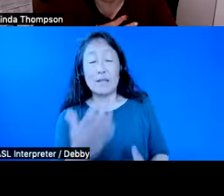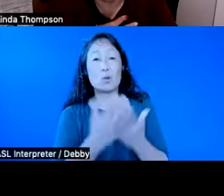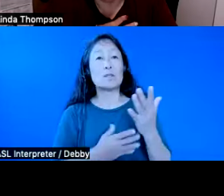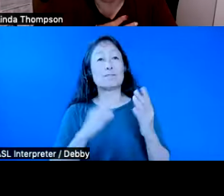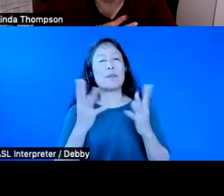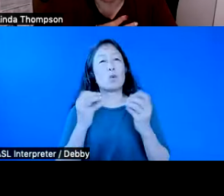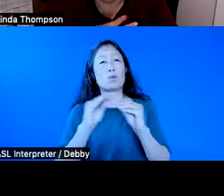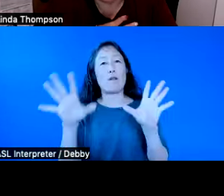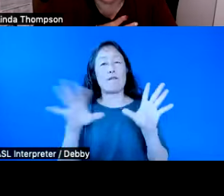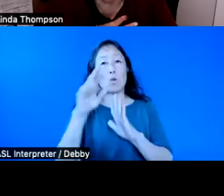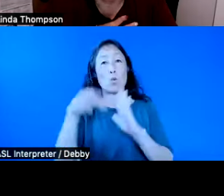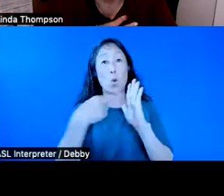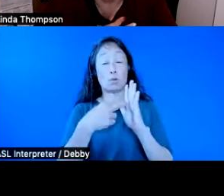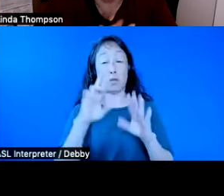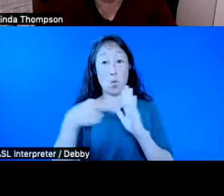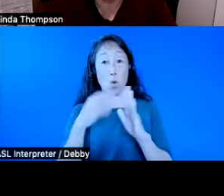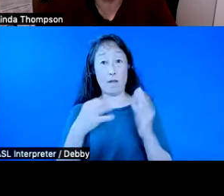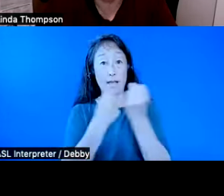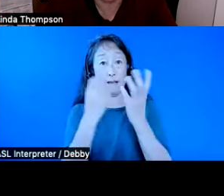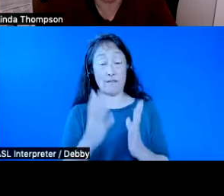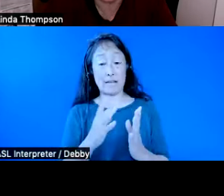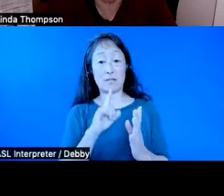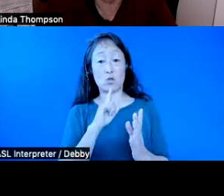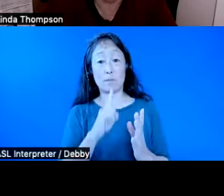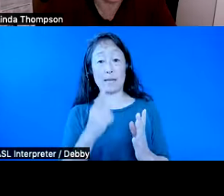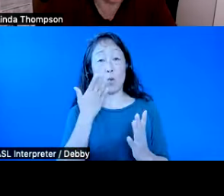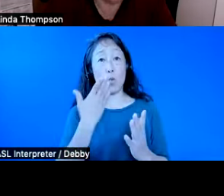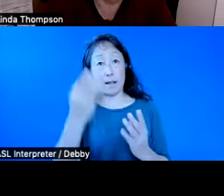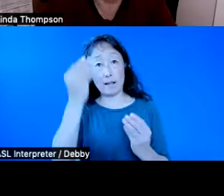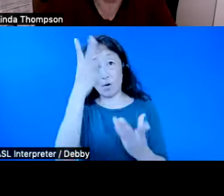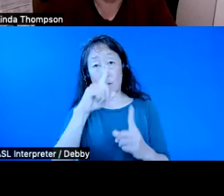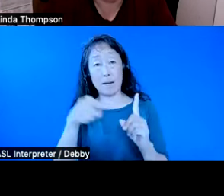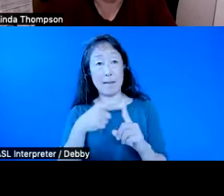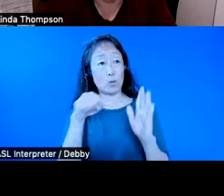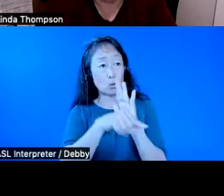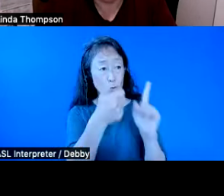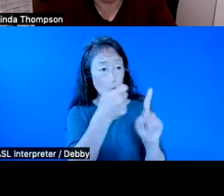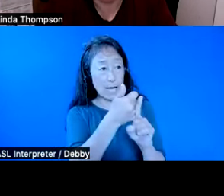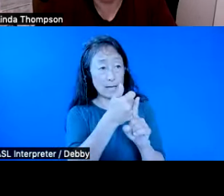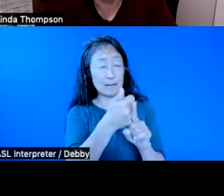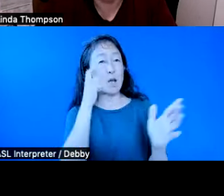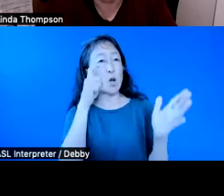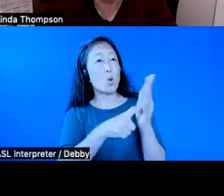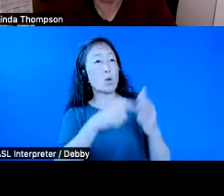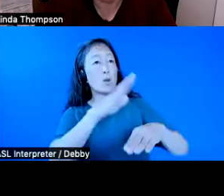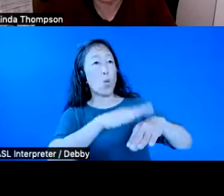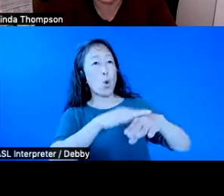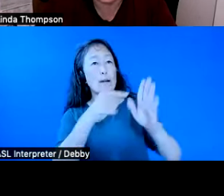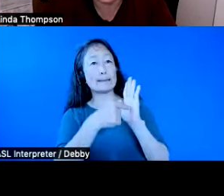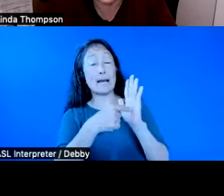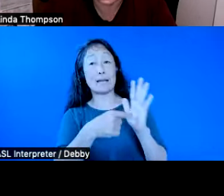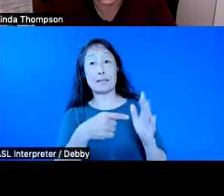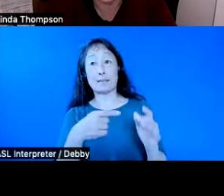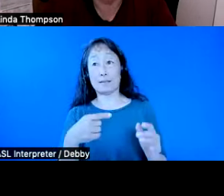be well informed about suicide and warning signs. Remembering, report if the victim has